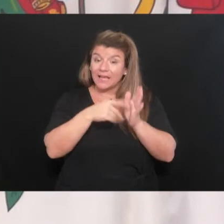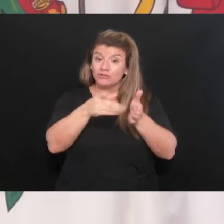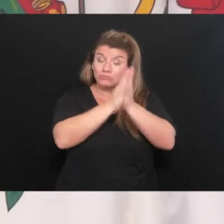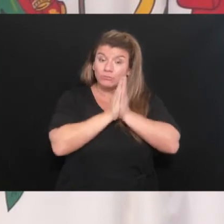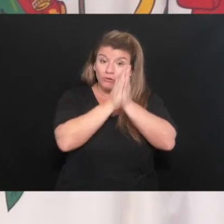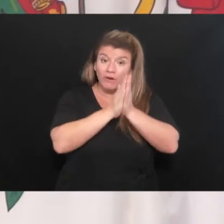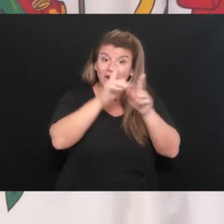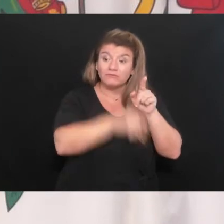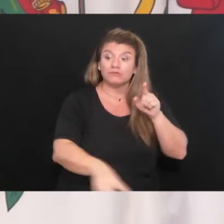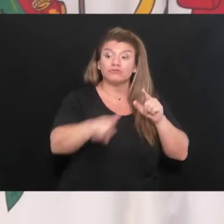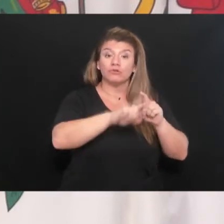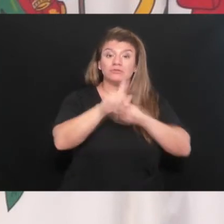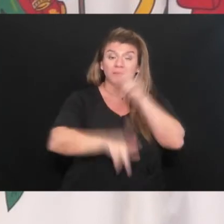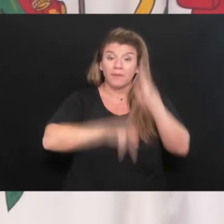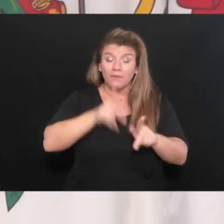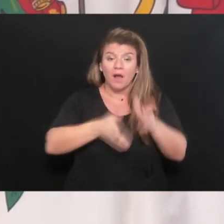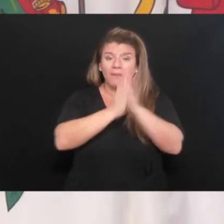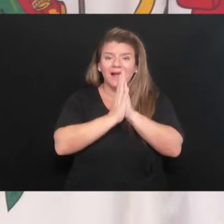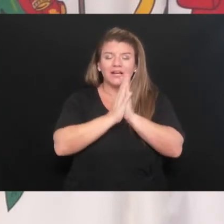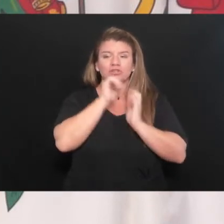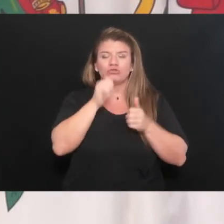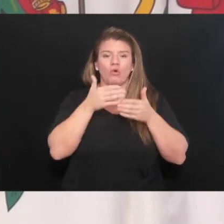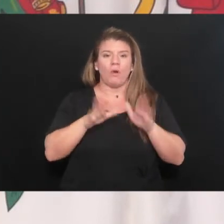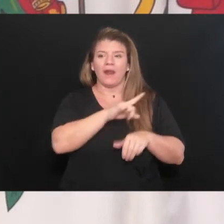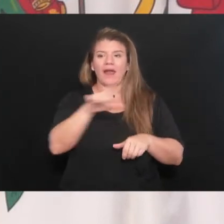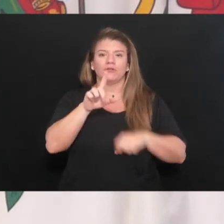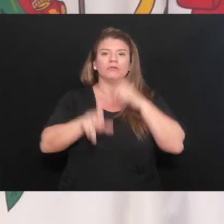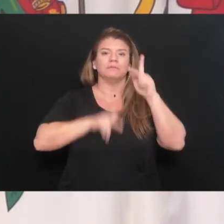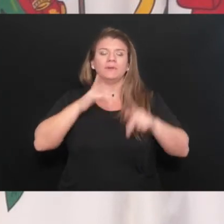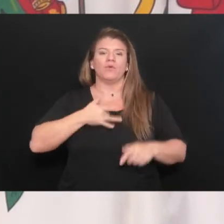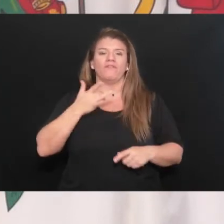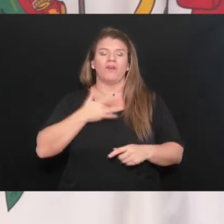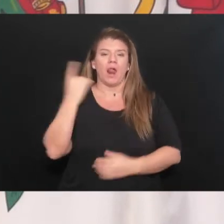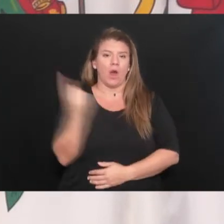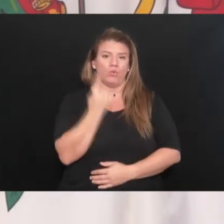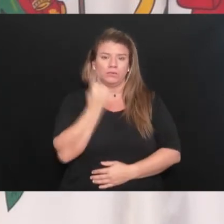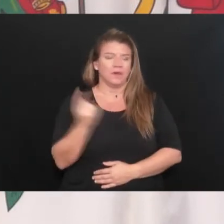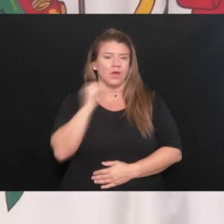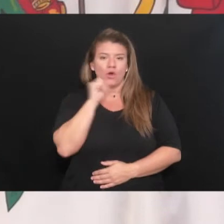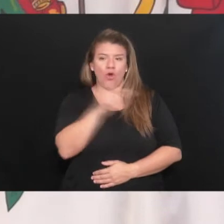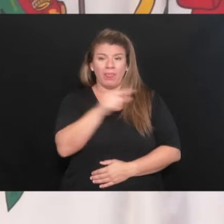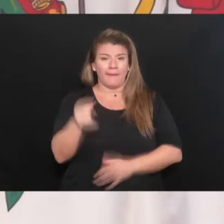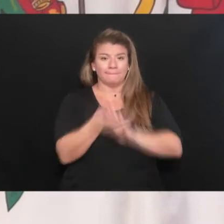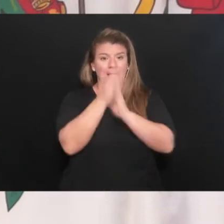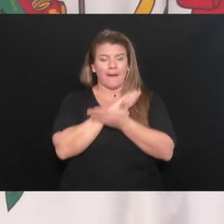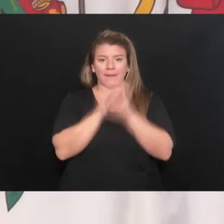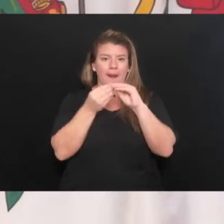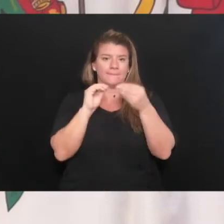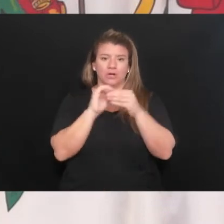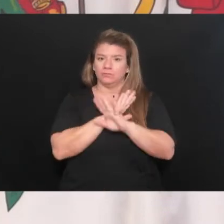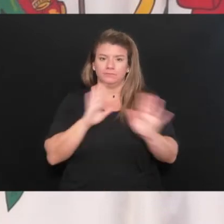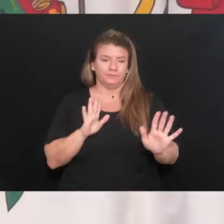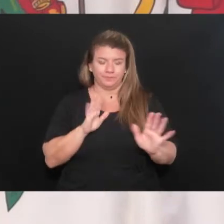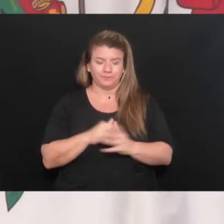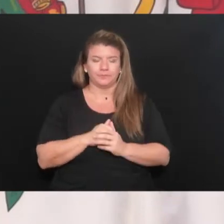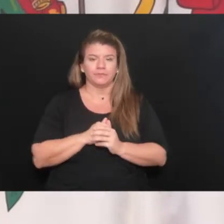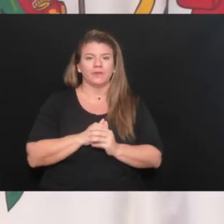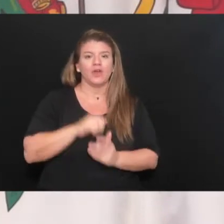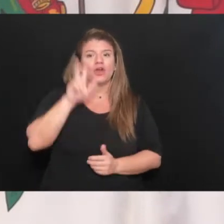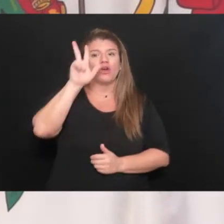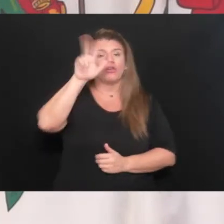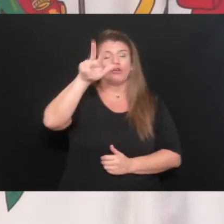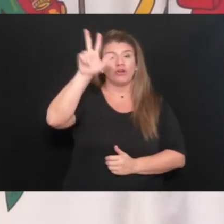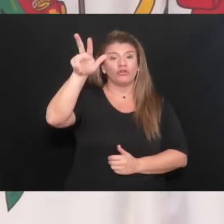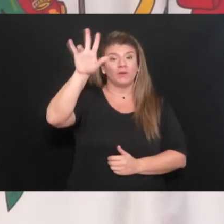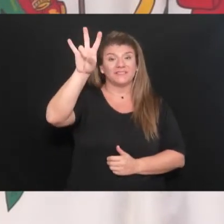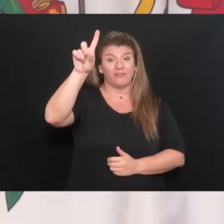again. I'm going to ask that you not let these people feel alone. Don't let them become a number. But our